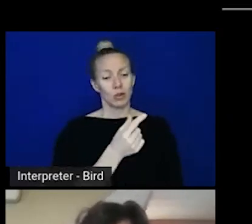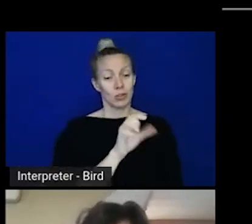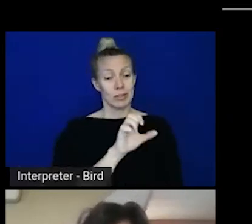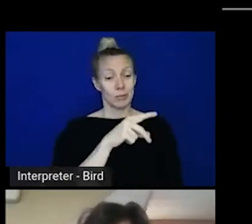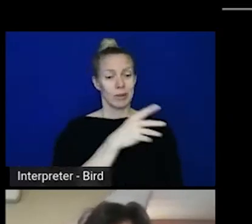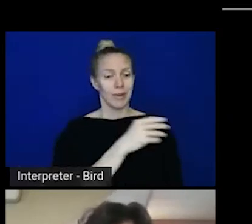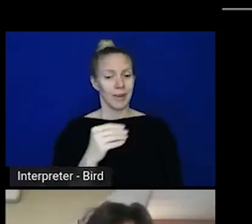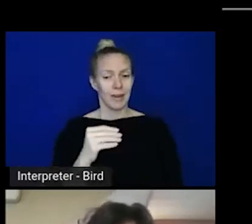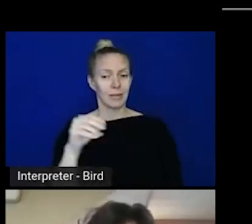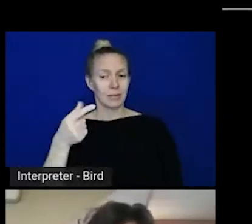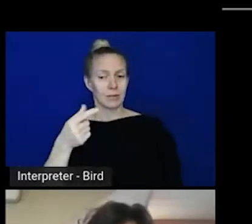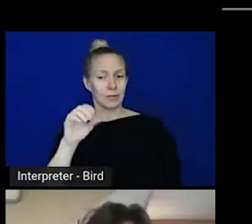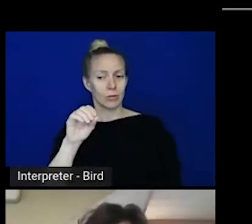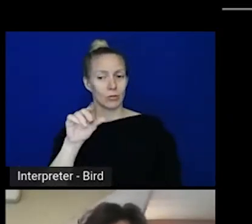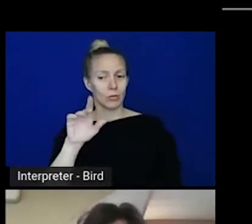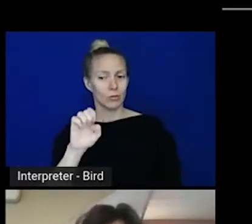So